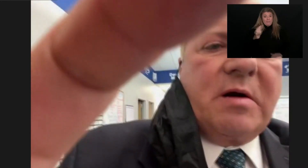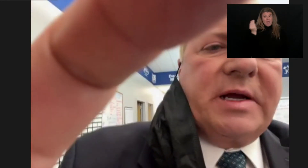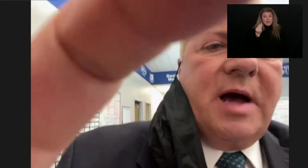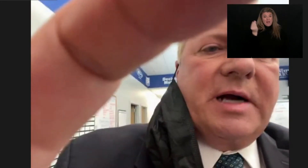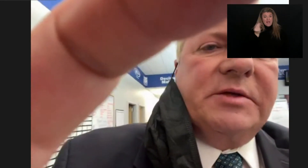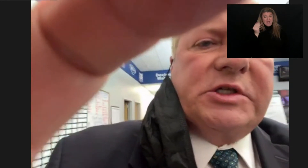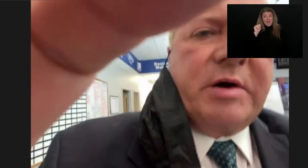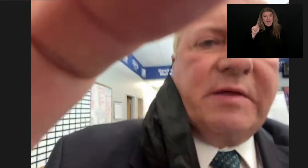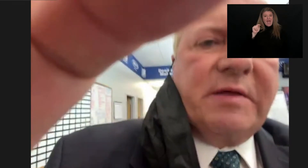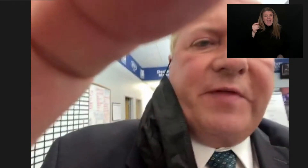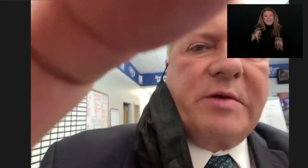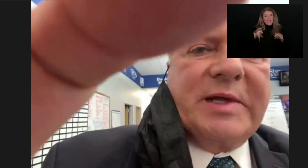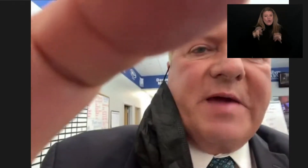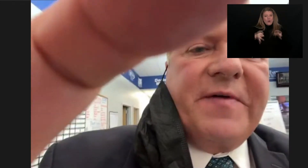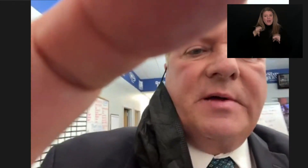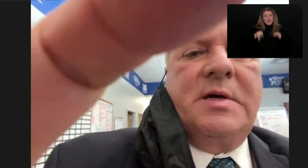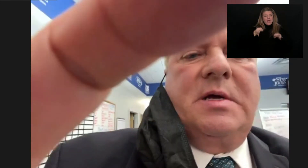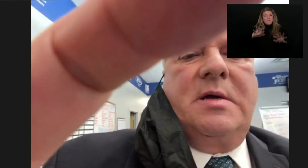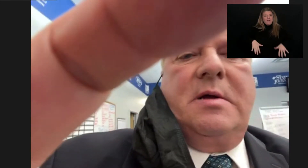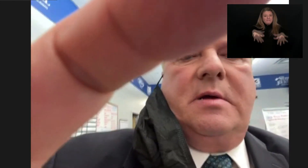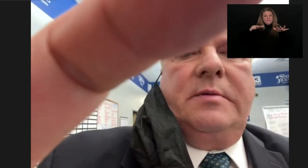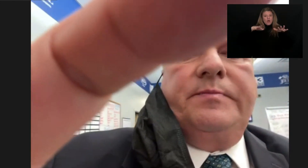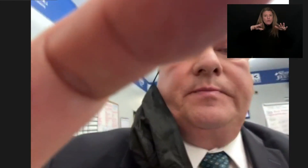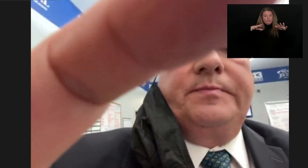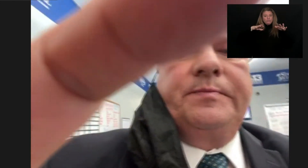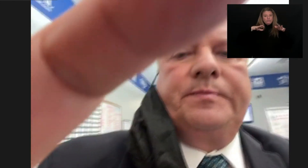interim hearing concerning flood relief.